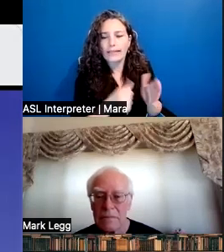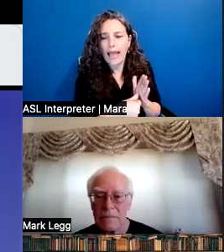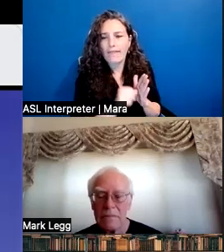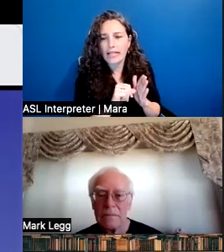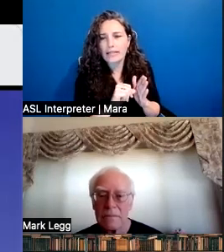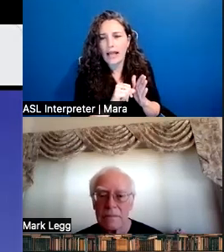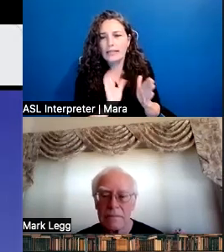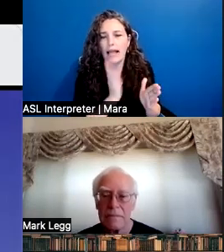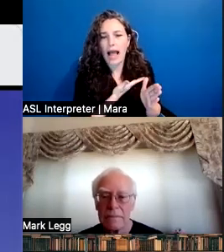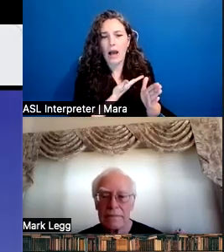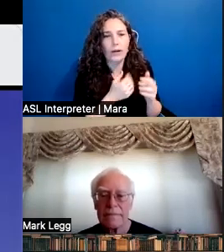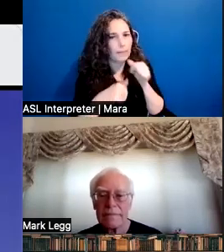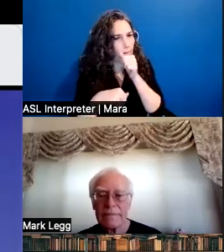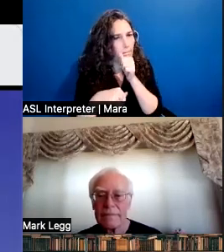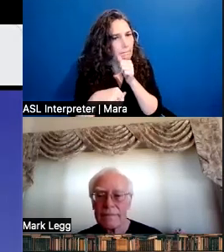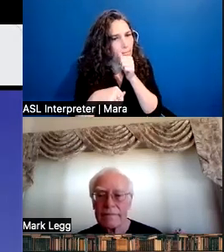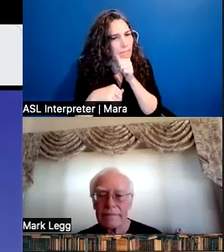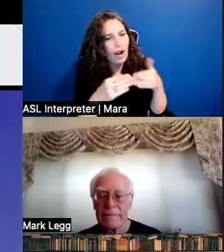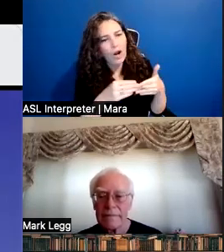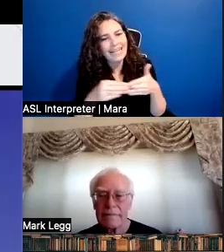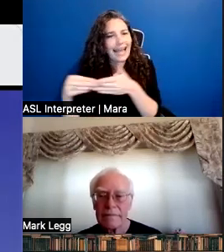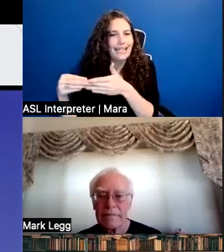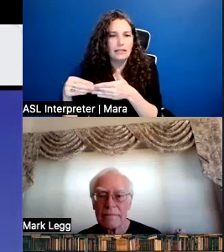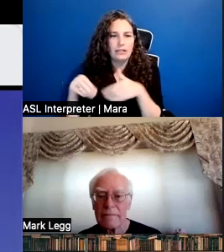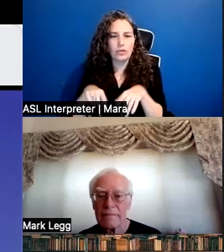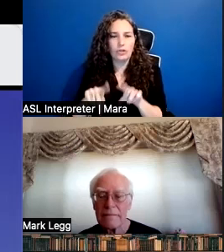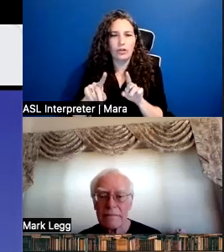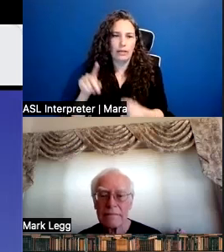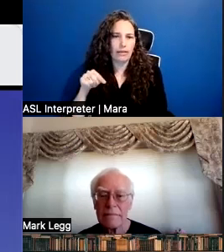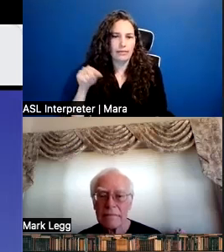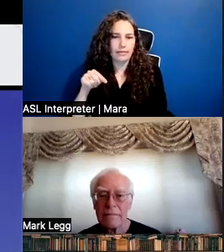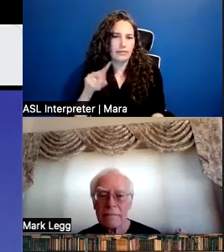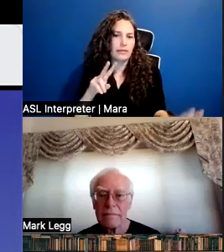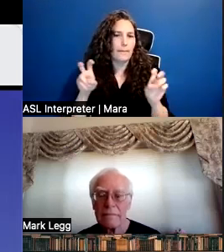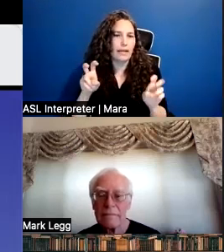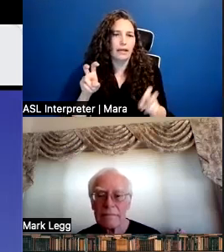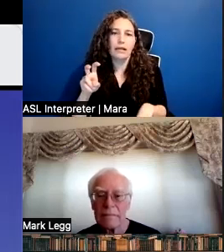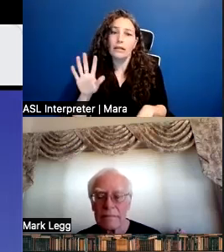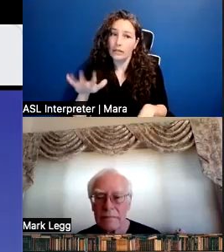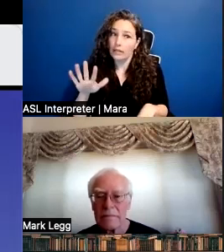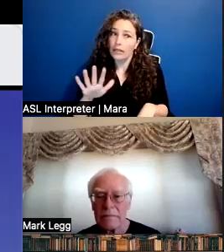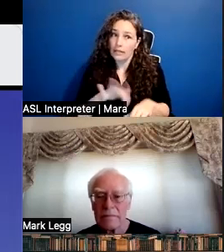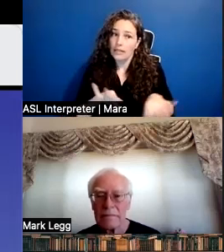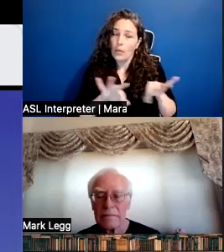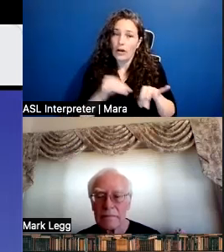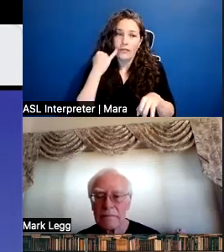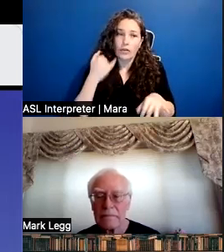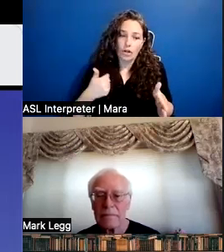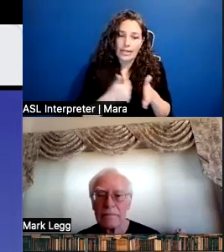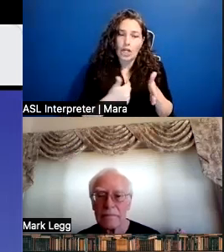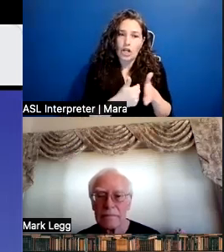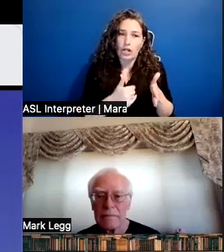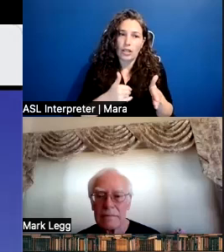our guidance, and this really shows why it's important that if you are near the shore and you feel an